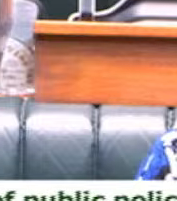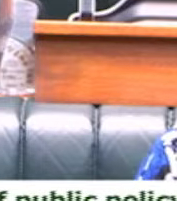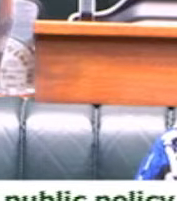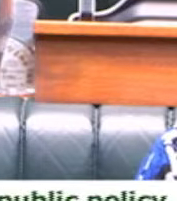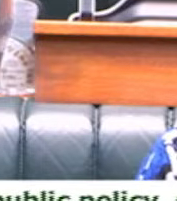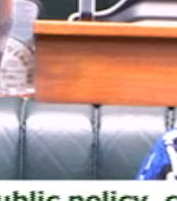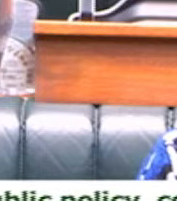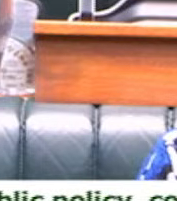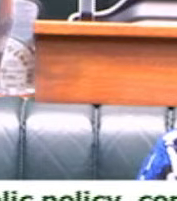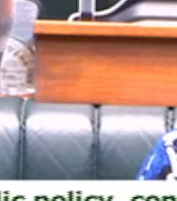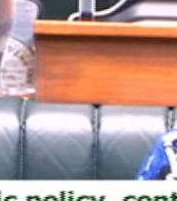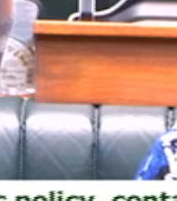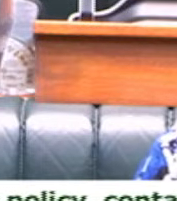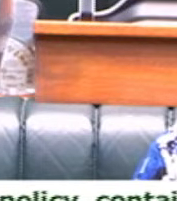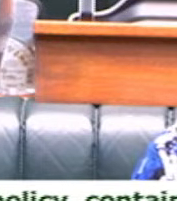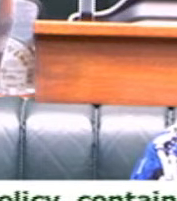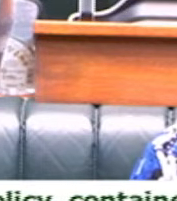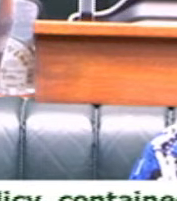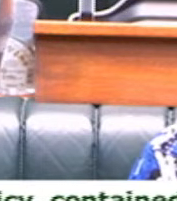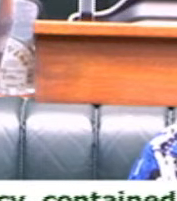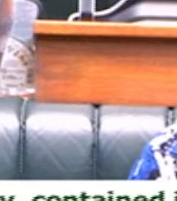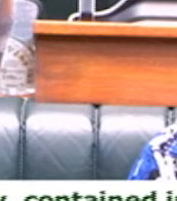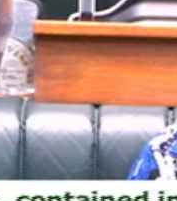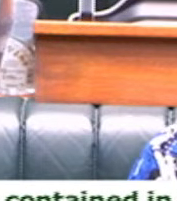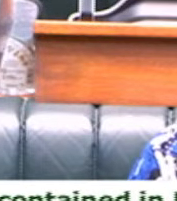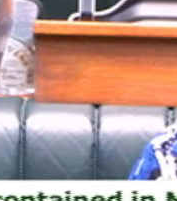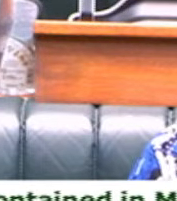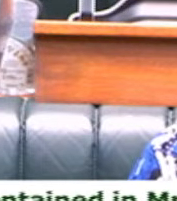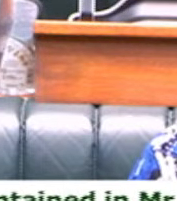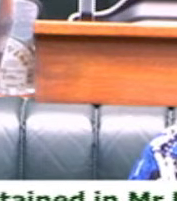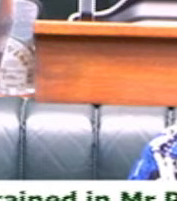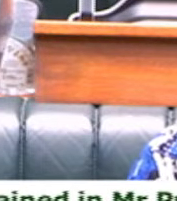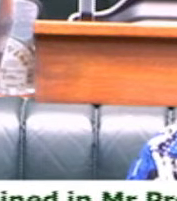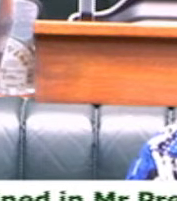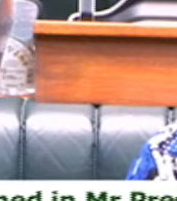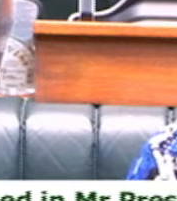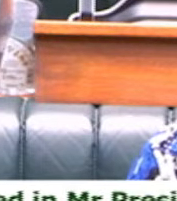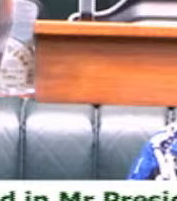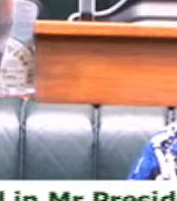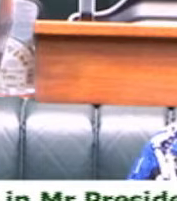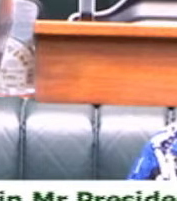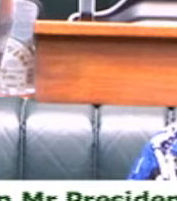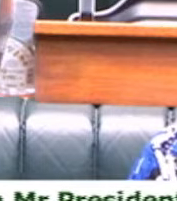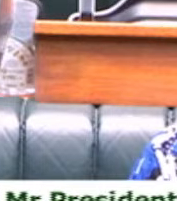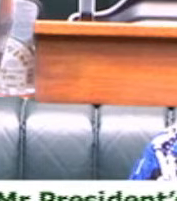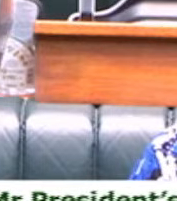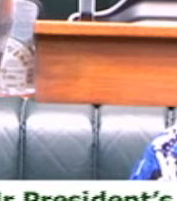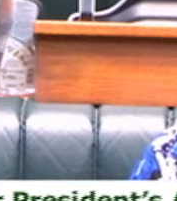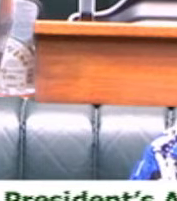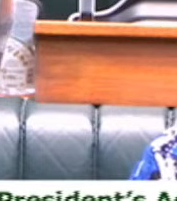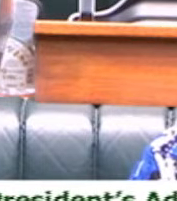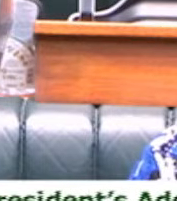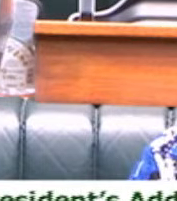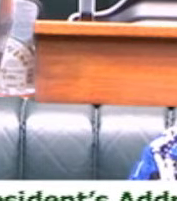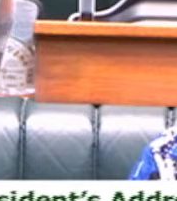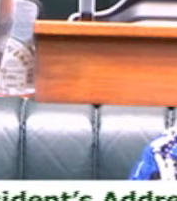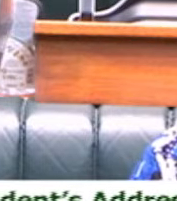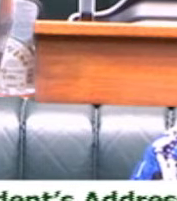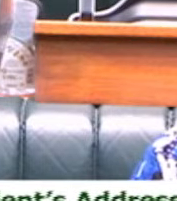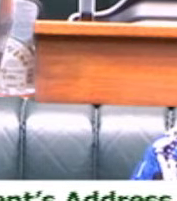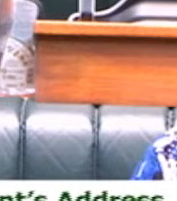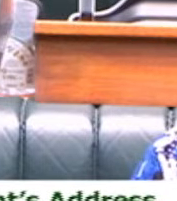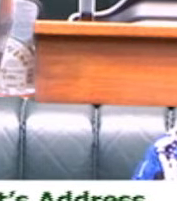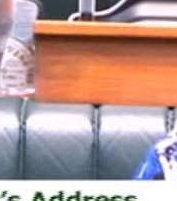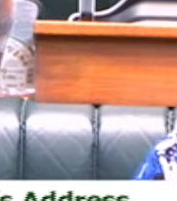Speaker, the speech was indeed very inspirational and also very inclusive, which reminds all of us